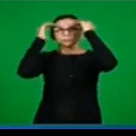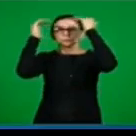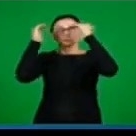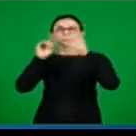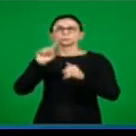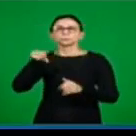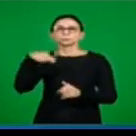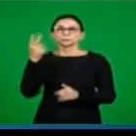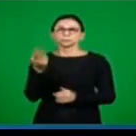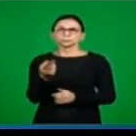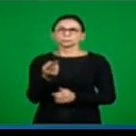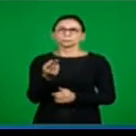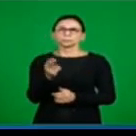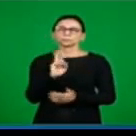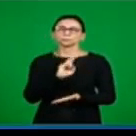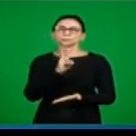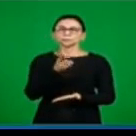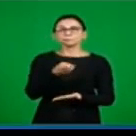What's the benefit?